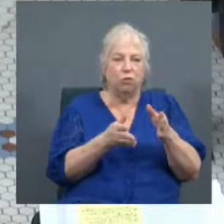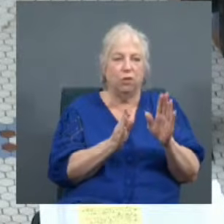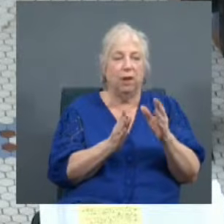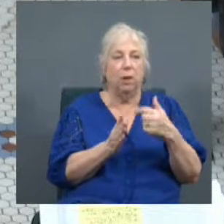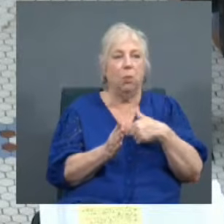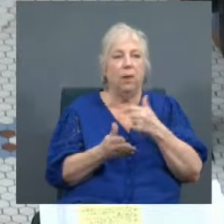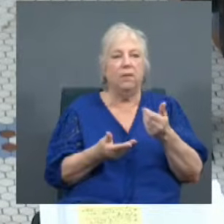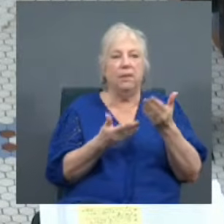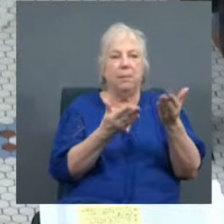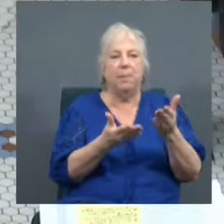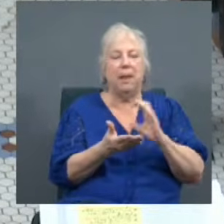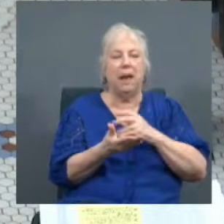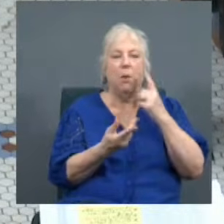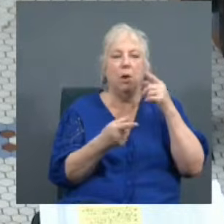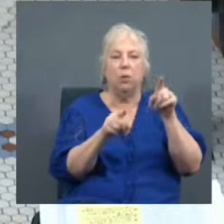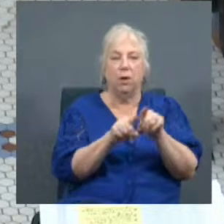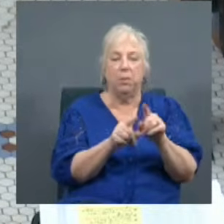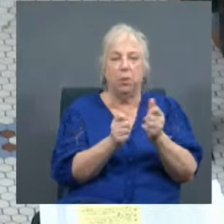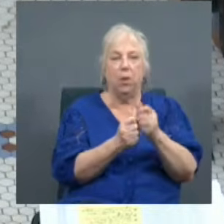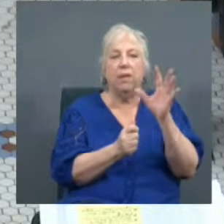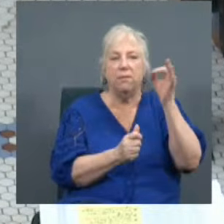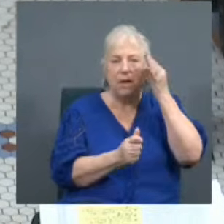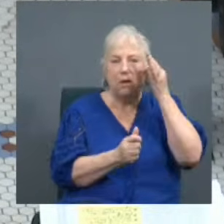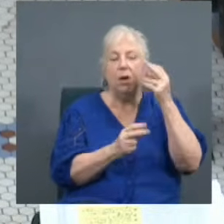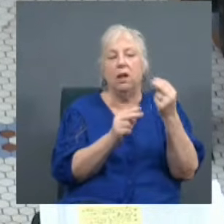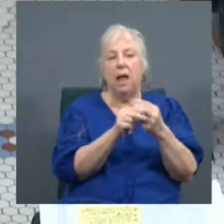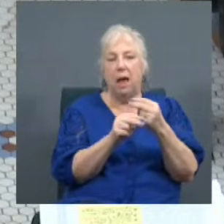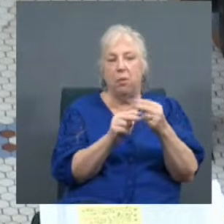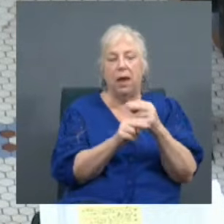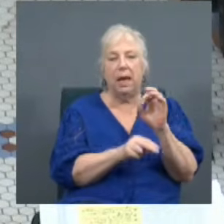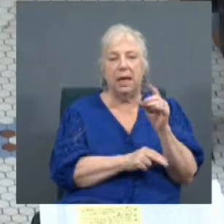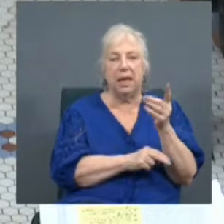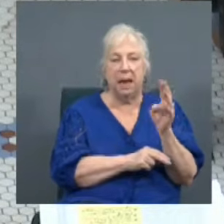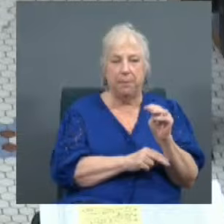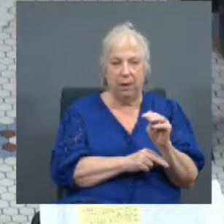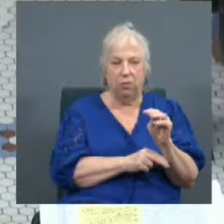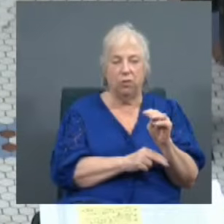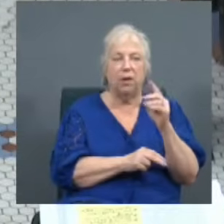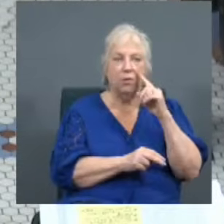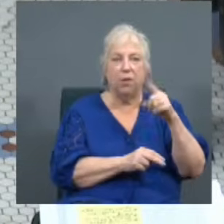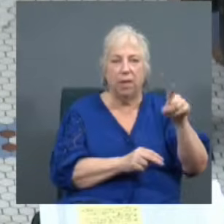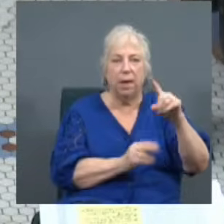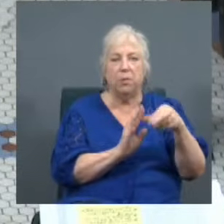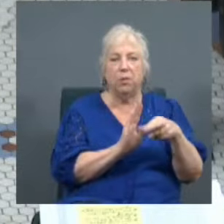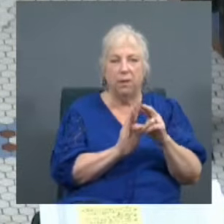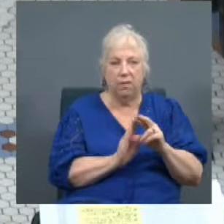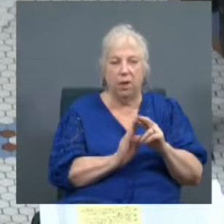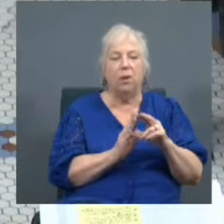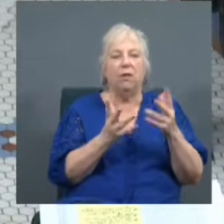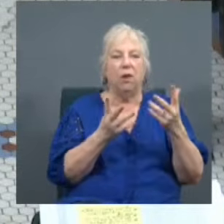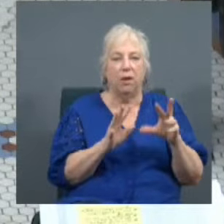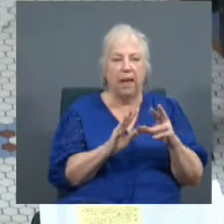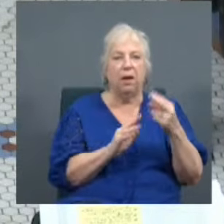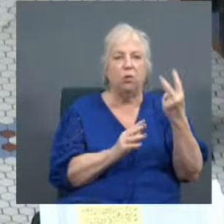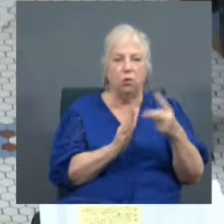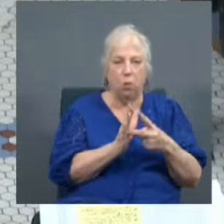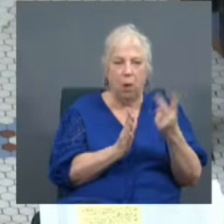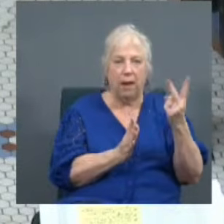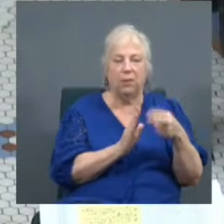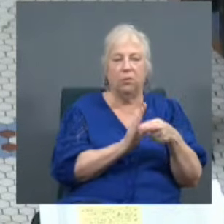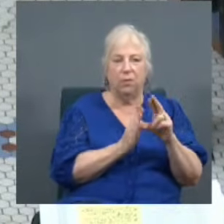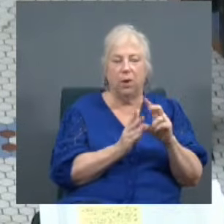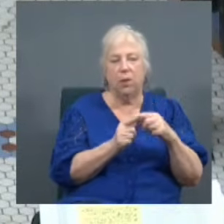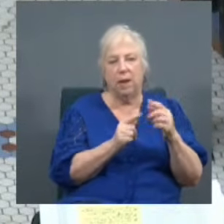submitted our agreement with the Federal Highway Administration for review. It's gone through its 2 rounds of review, and now it's gone to